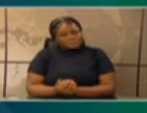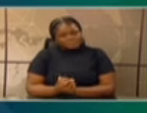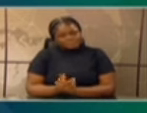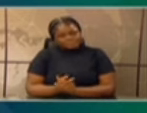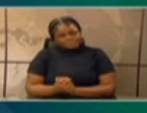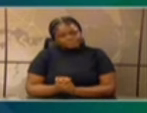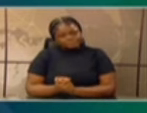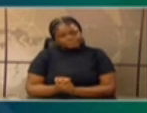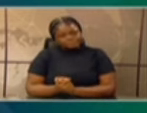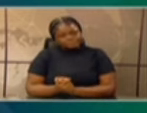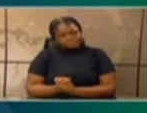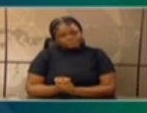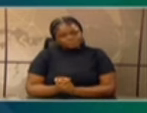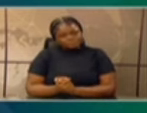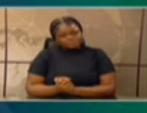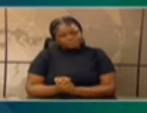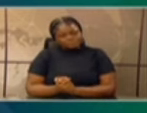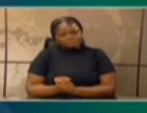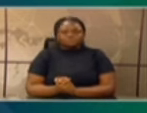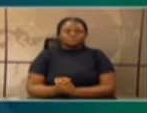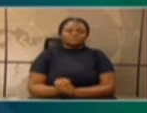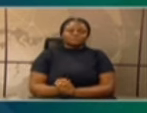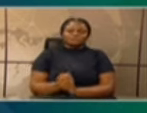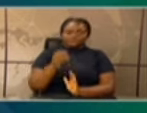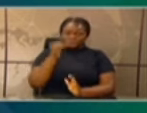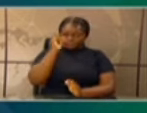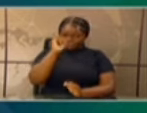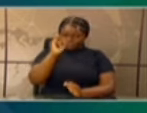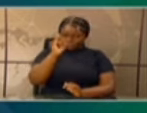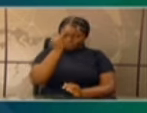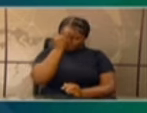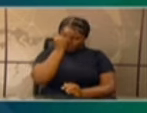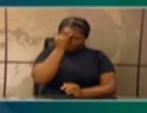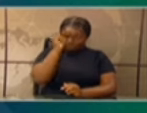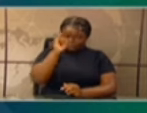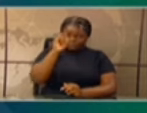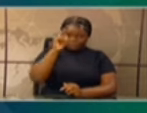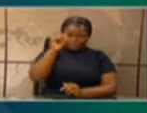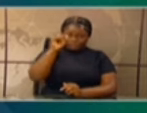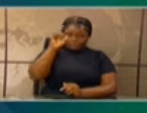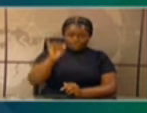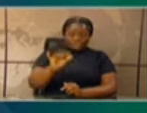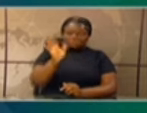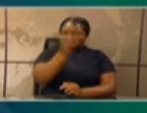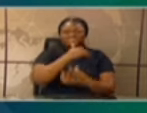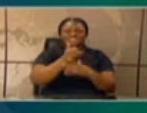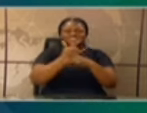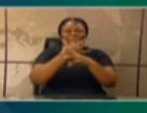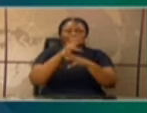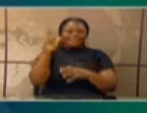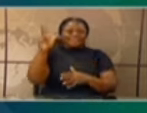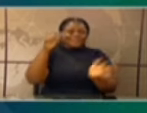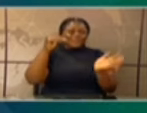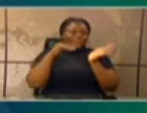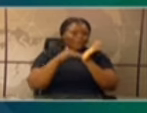afai ye Italy di free ho Germany ya here 300,000